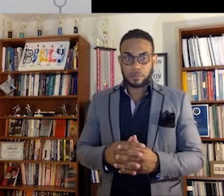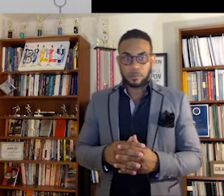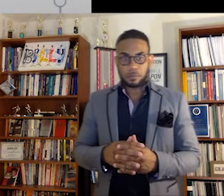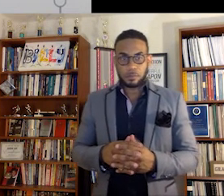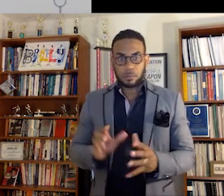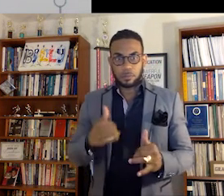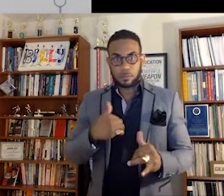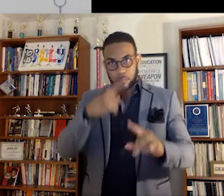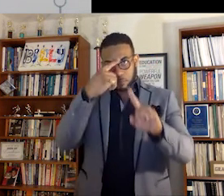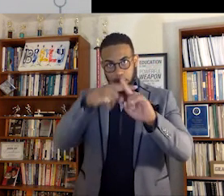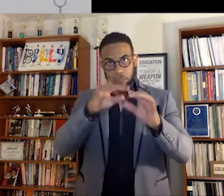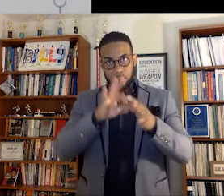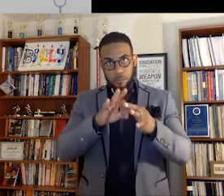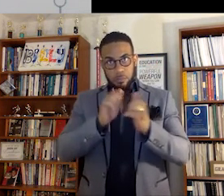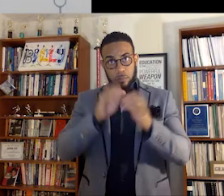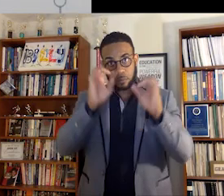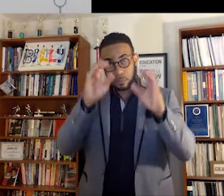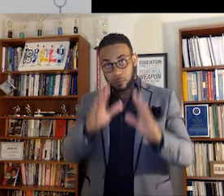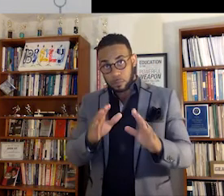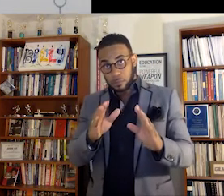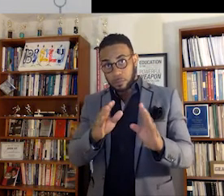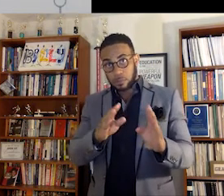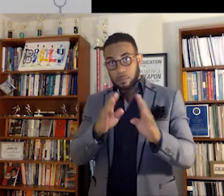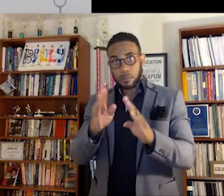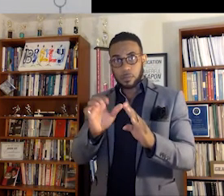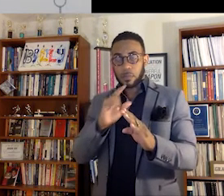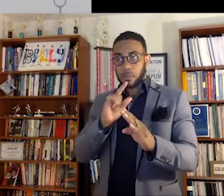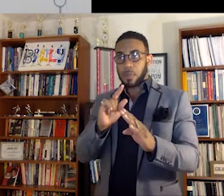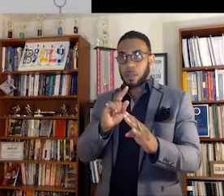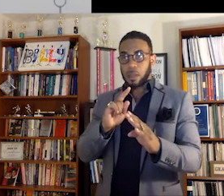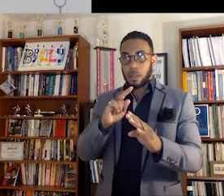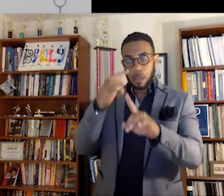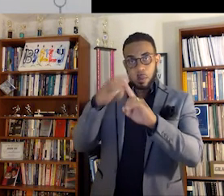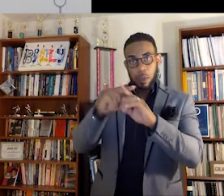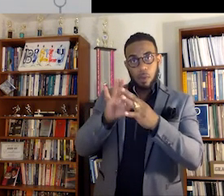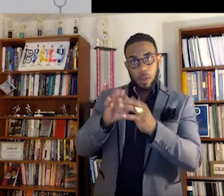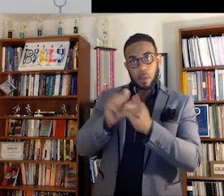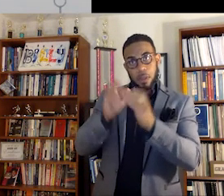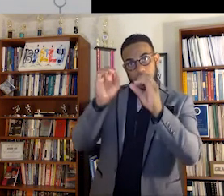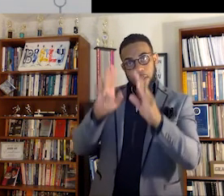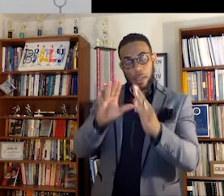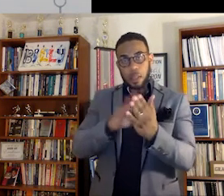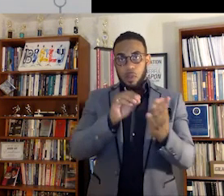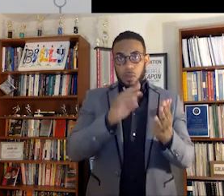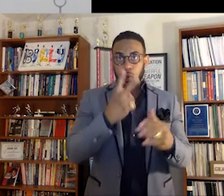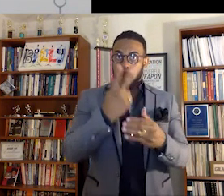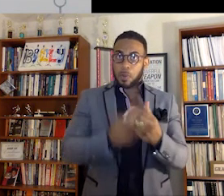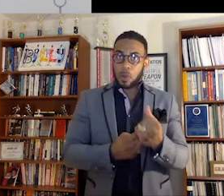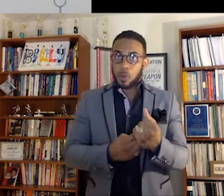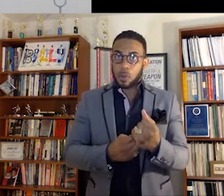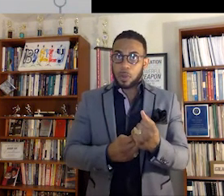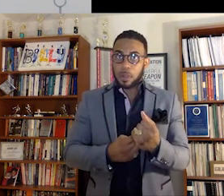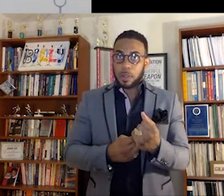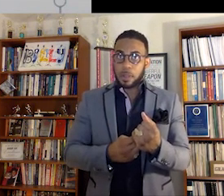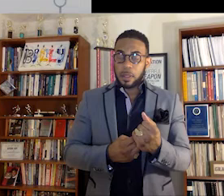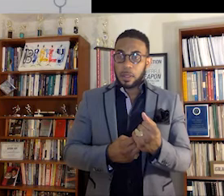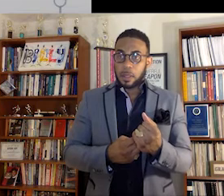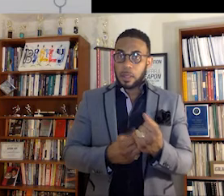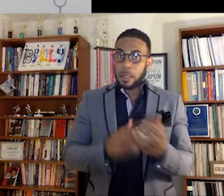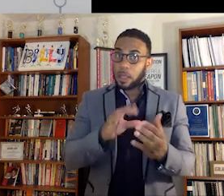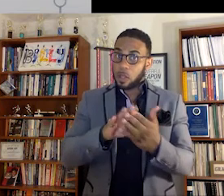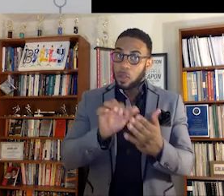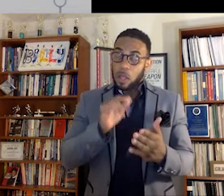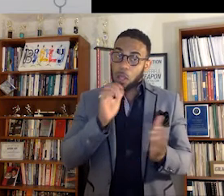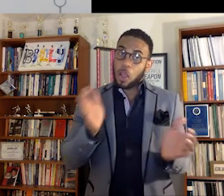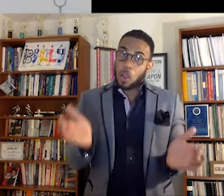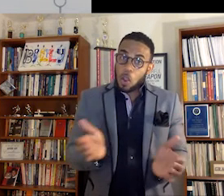They have positive relationships with teachers. There are positive relationships between teachers and students. And students